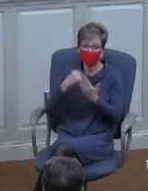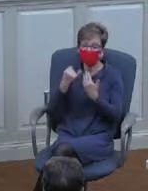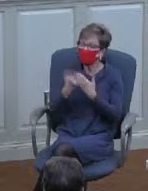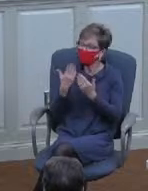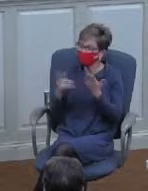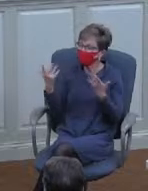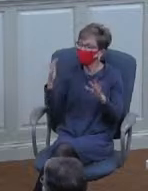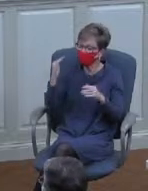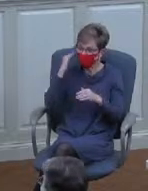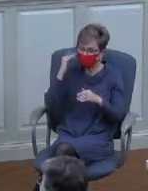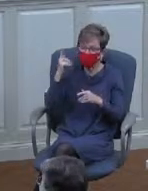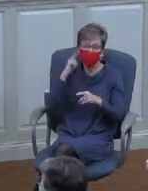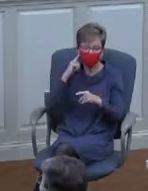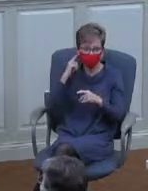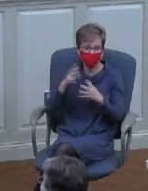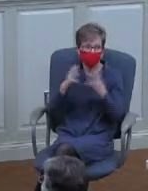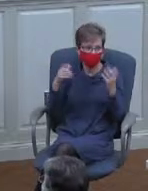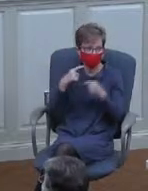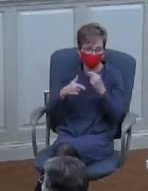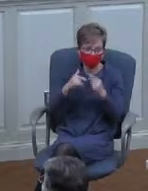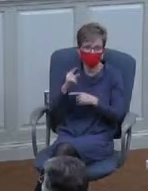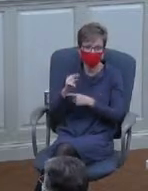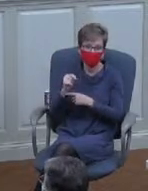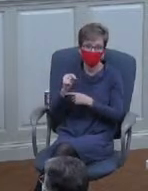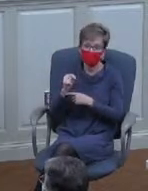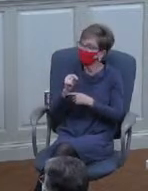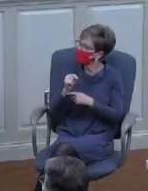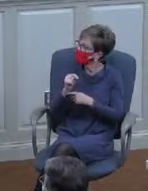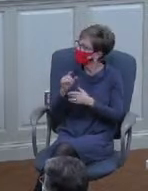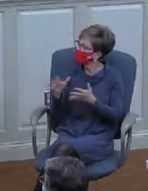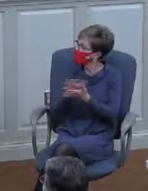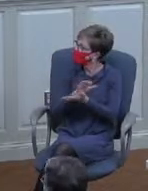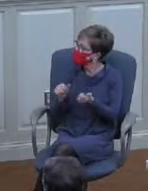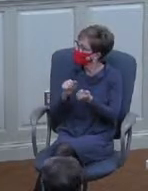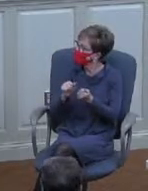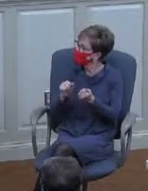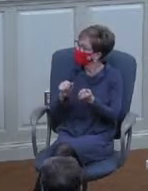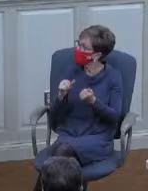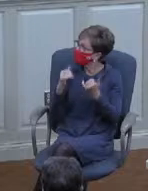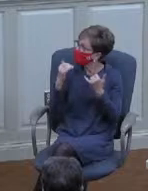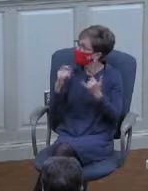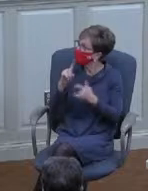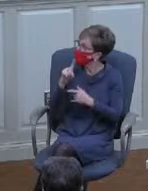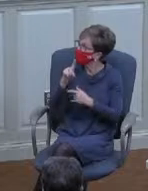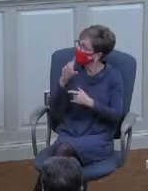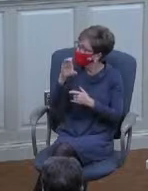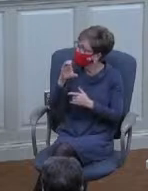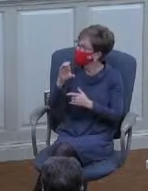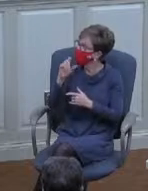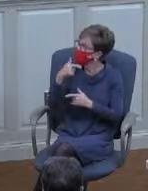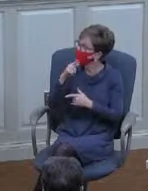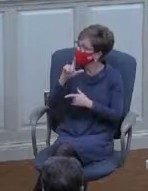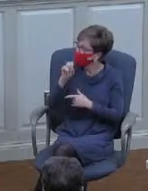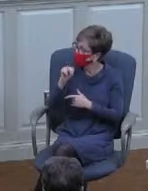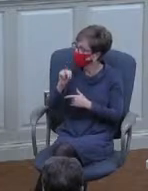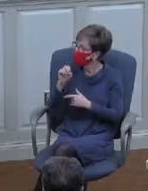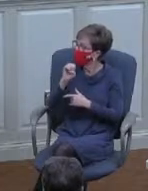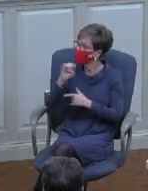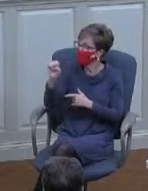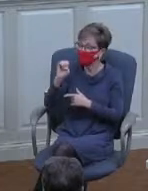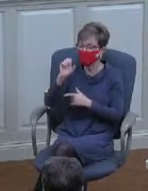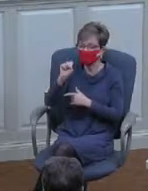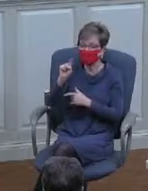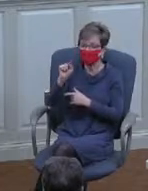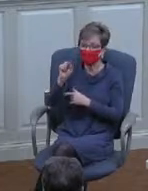out there and have heard a lot about it. Demoed the 100,000 gallon East Perryville standpipe. Going to go back